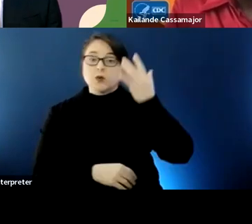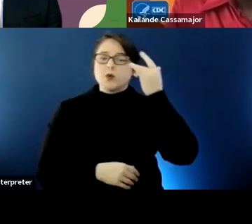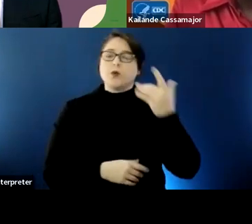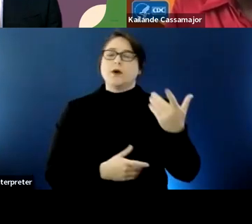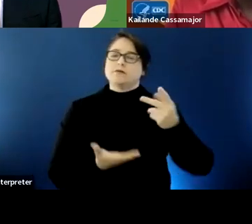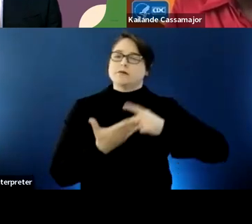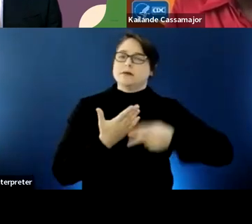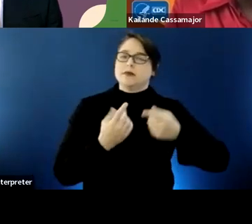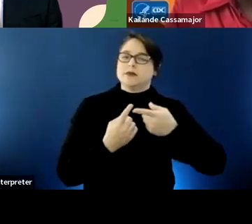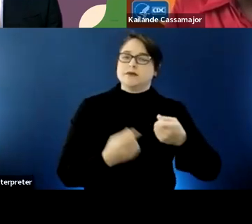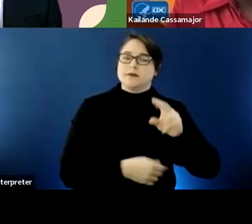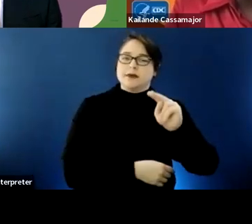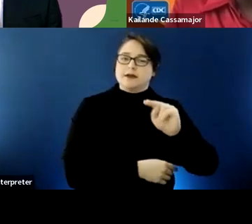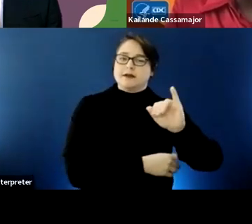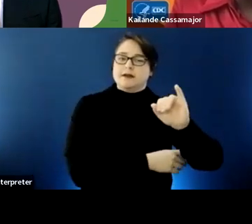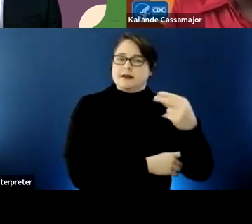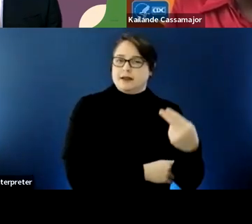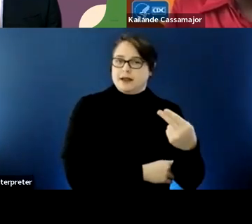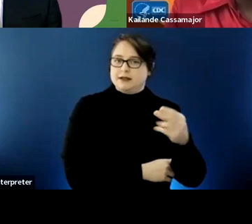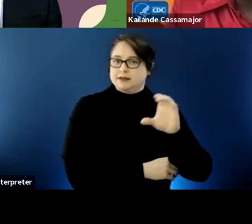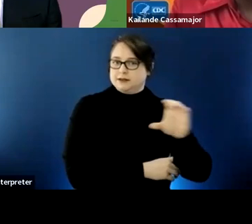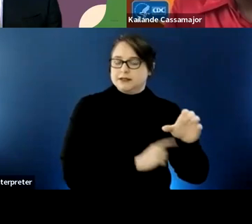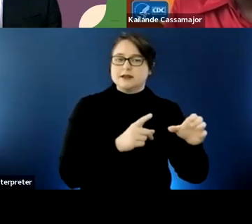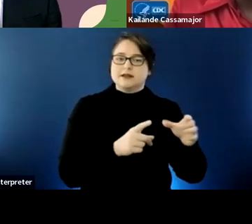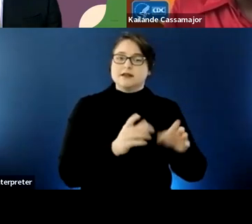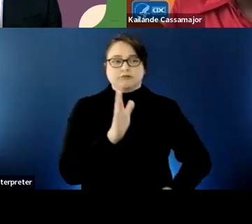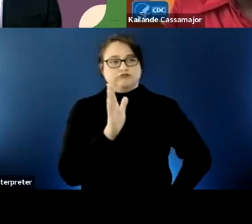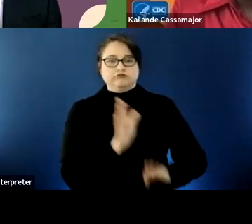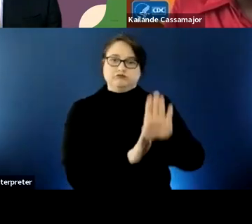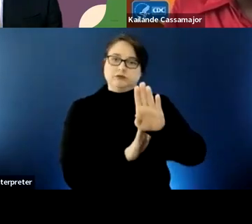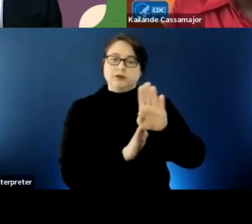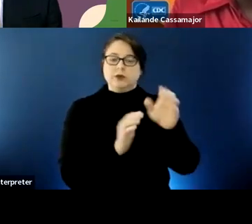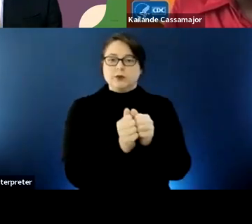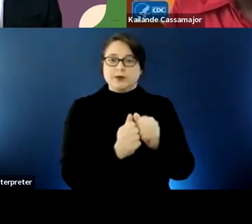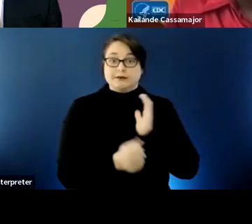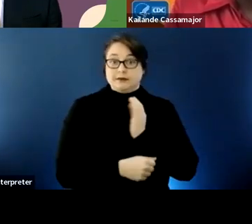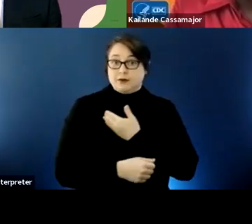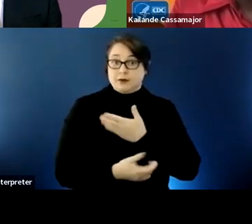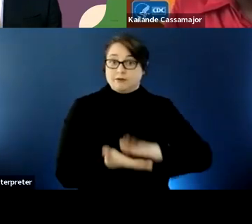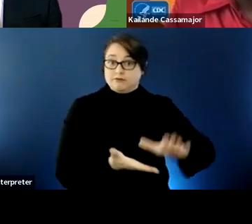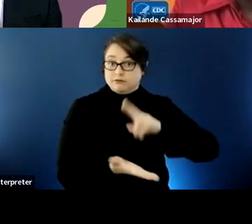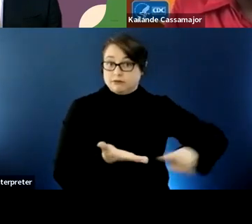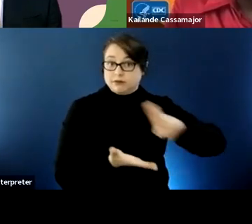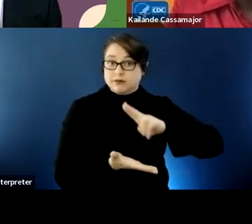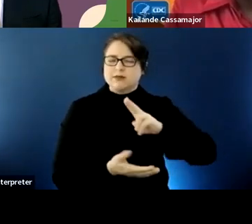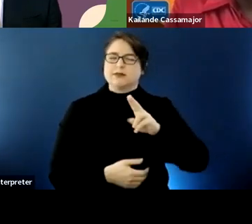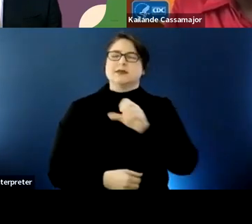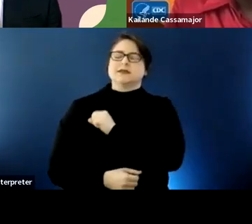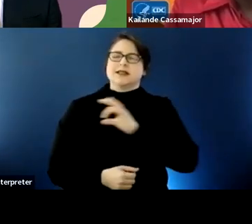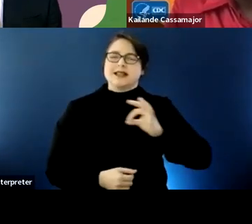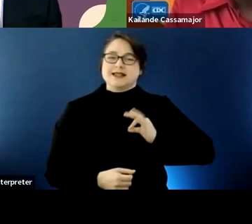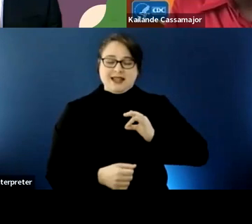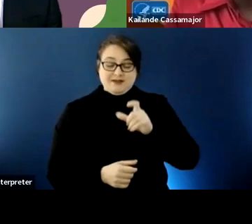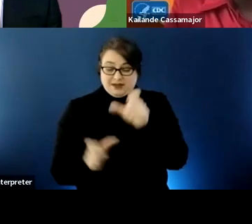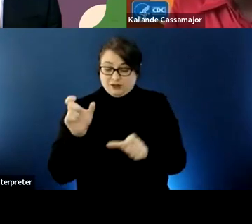tremendously accelerated the institutional growth trajectories of our institutions and empowered our faculty members as individuals